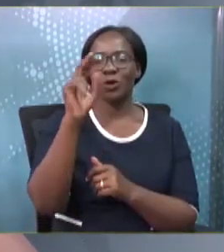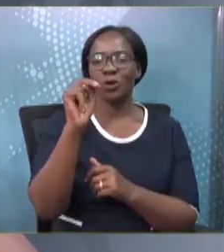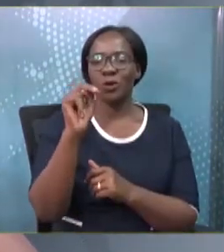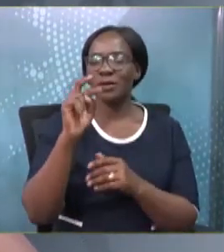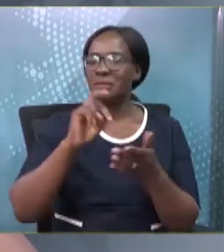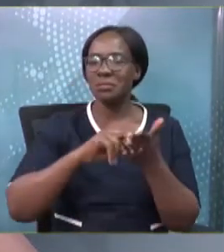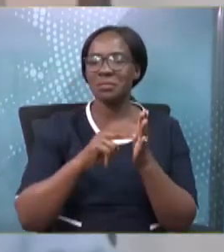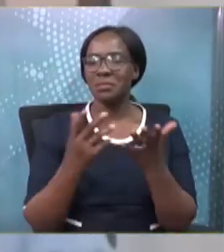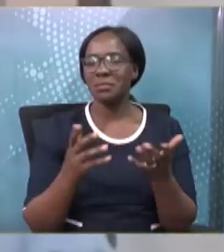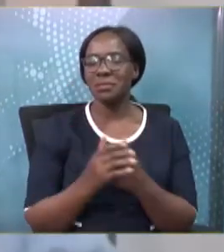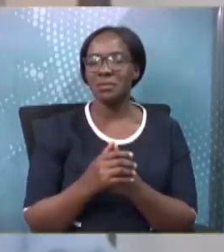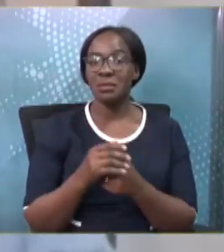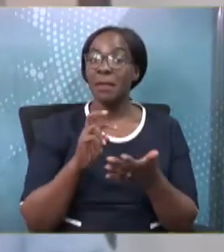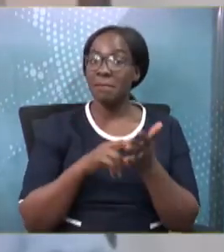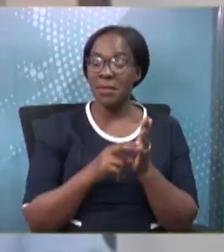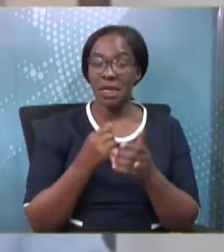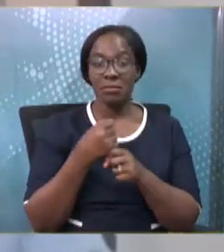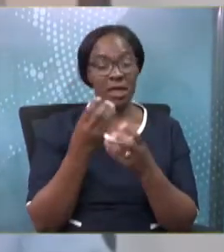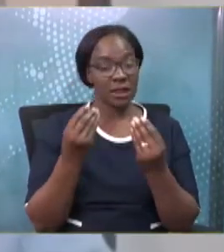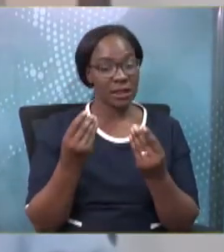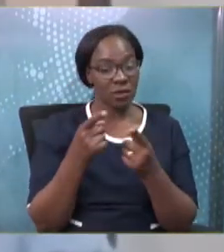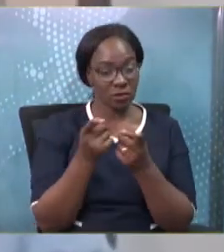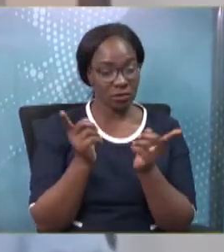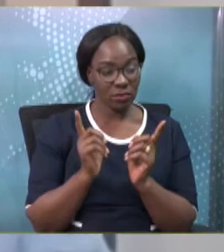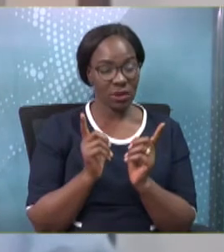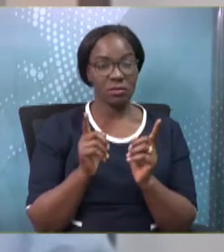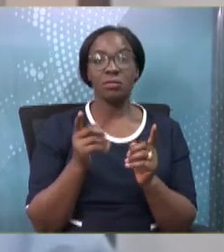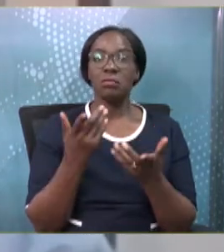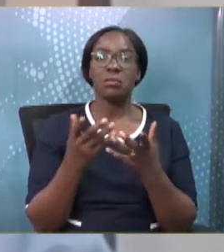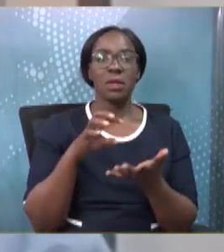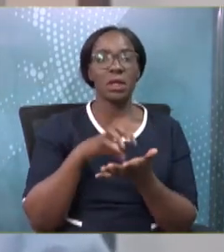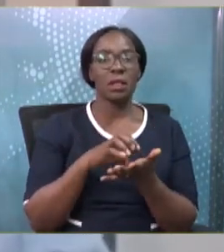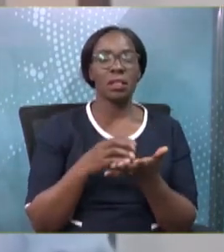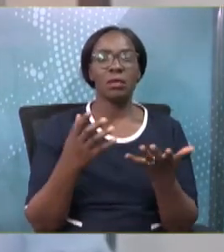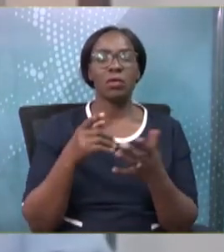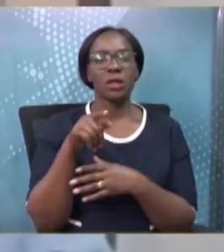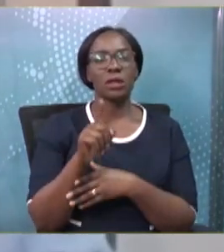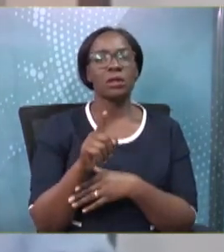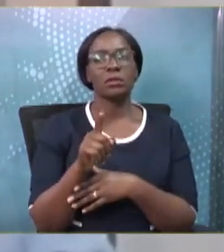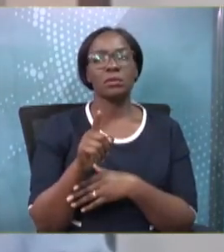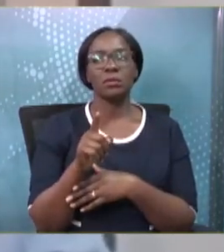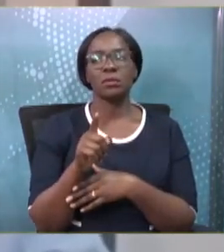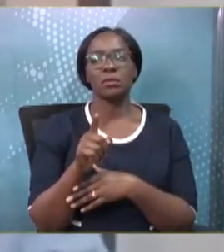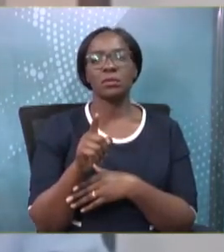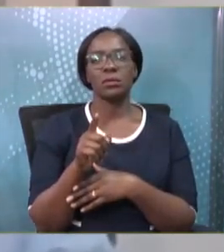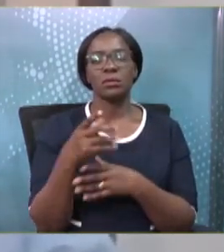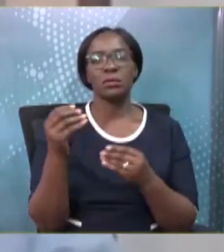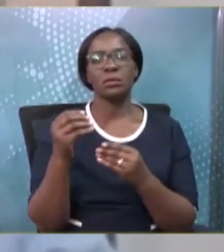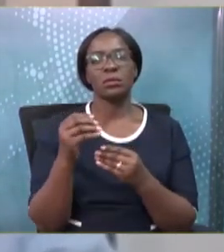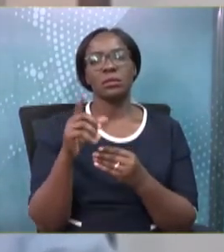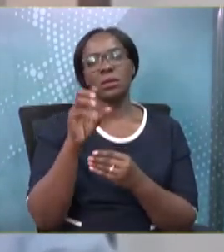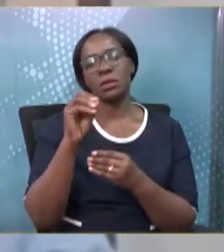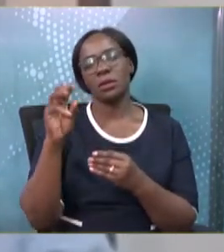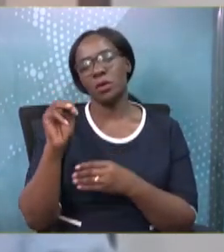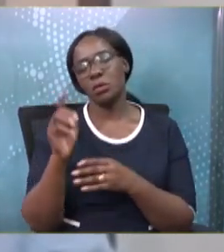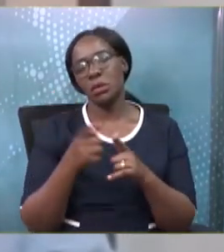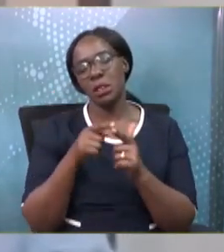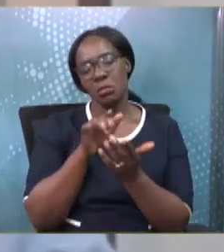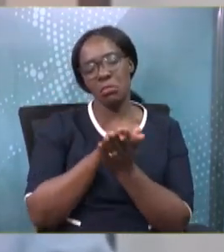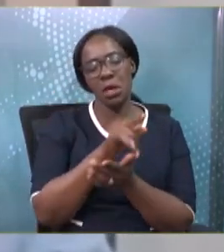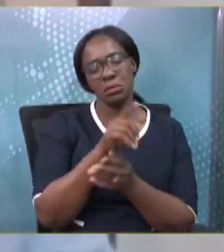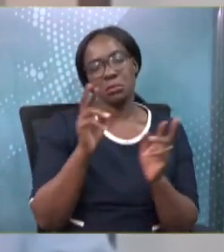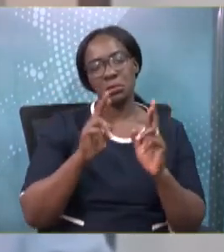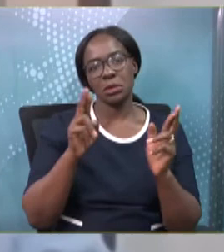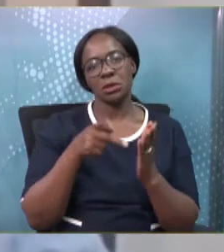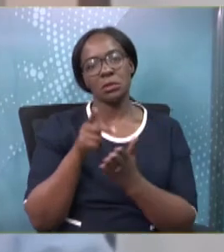I'd say ultimately making it easier for them in the case of where you default on a loan, the bank is more willing to